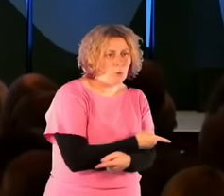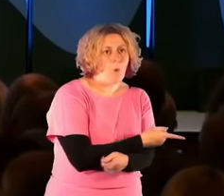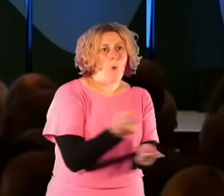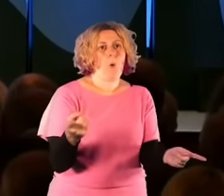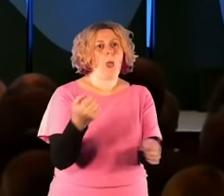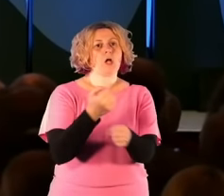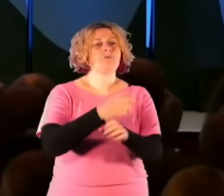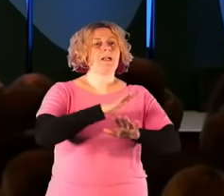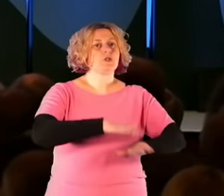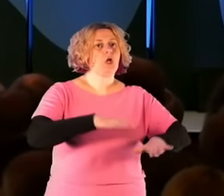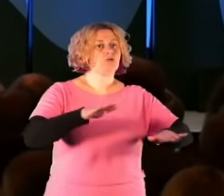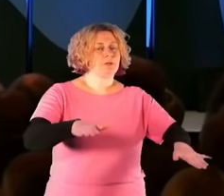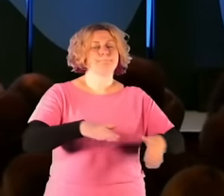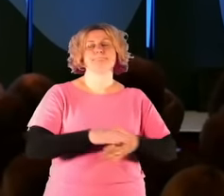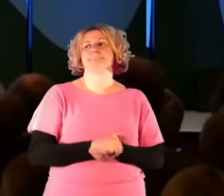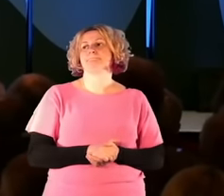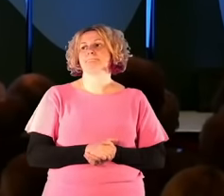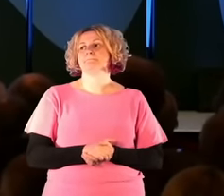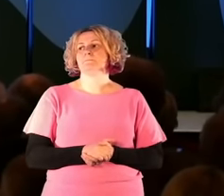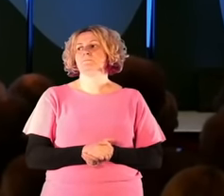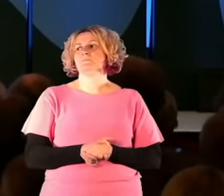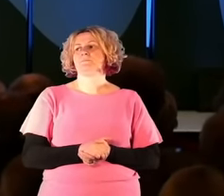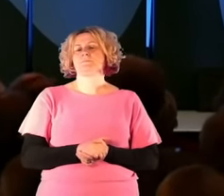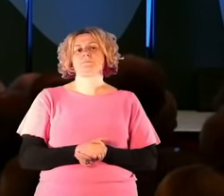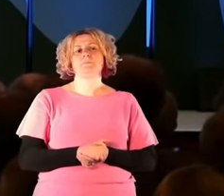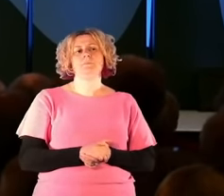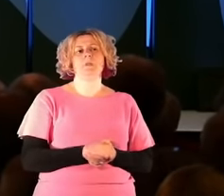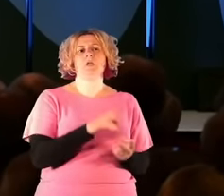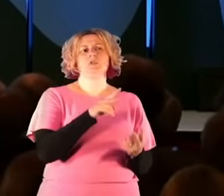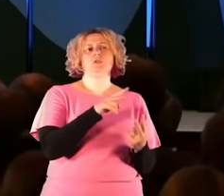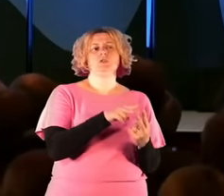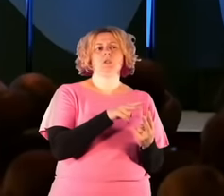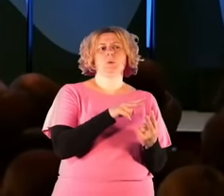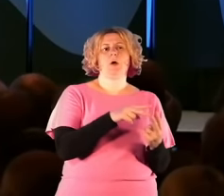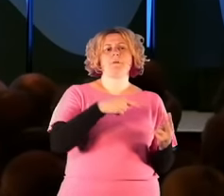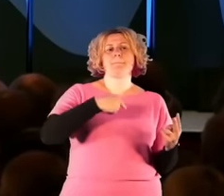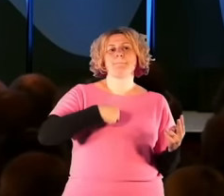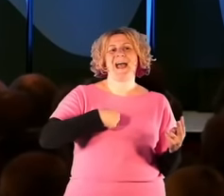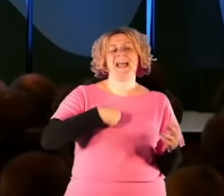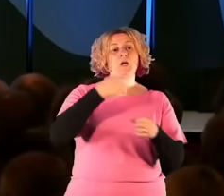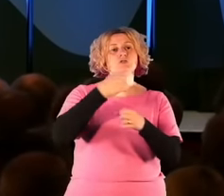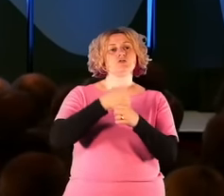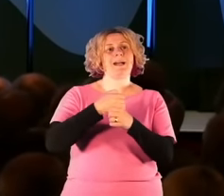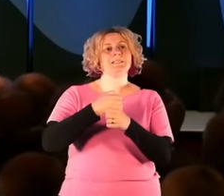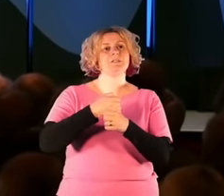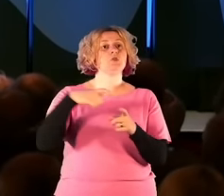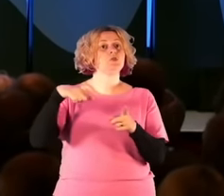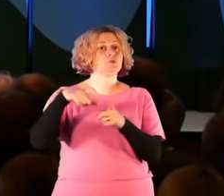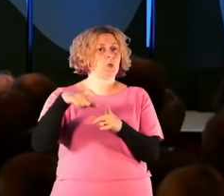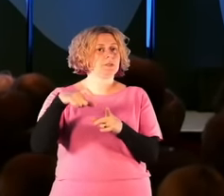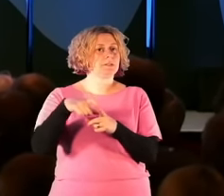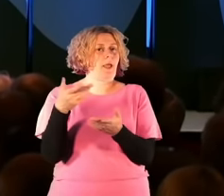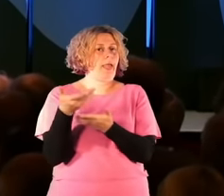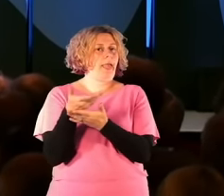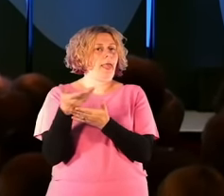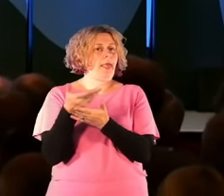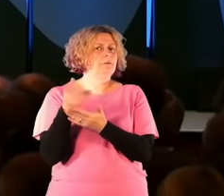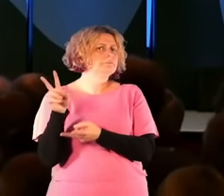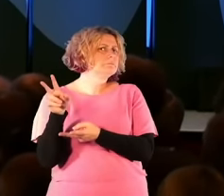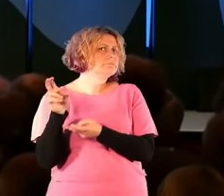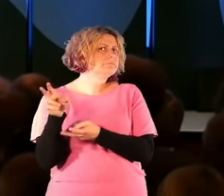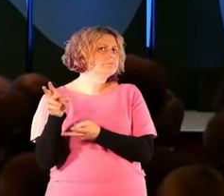was. Well, afterwards, two of my granddaughters were overheard by their mum speaking together. And one said, wouldn't